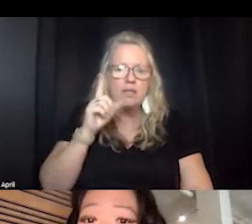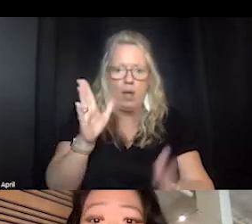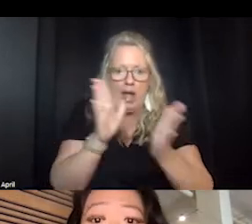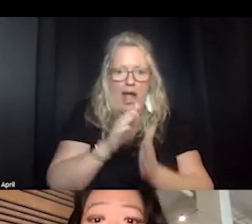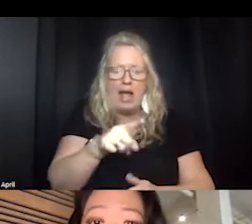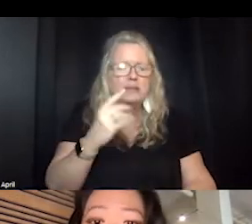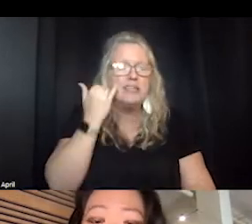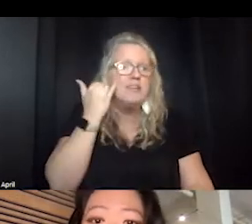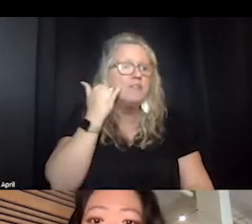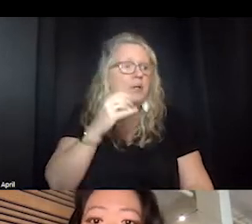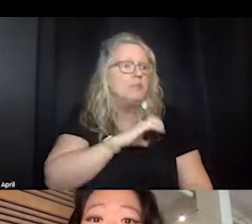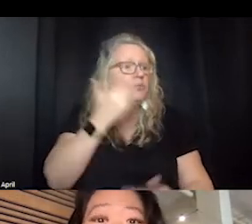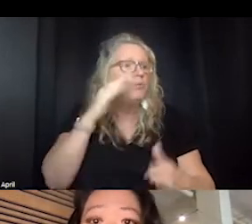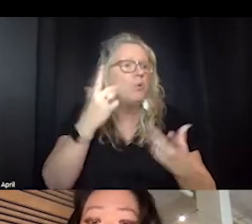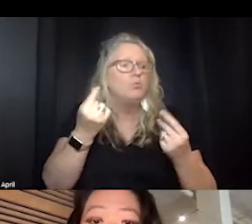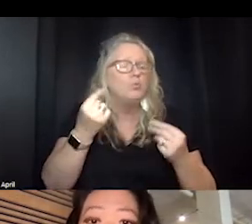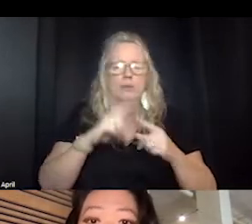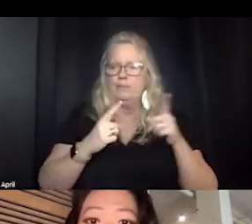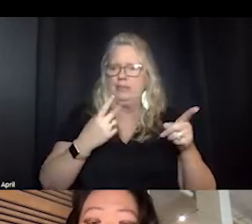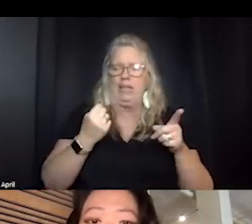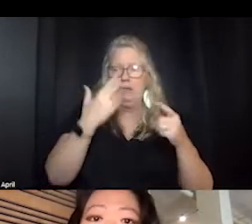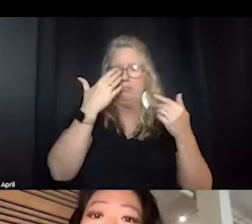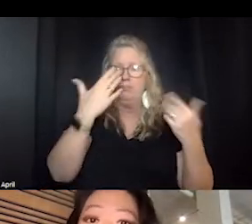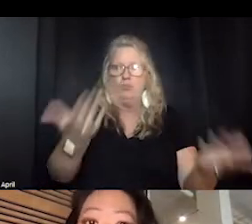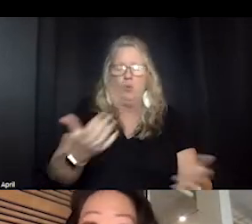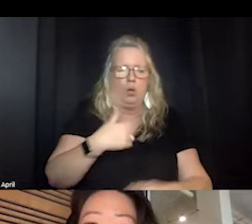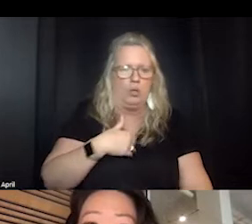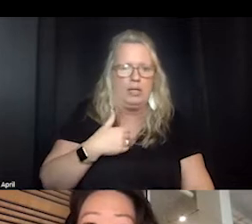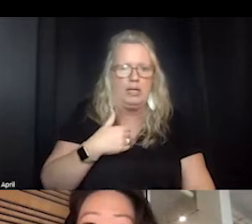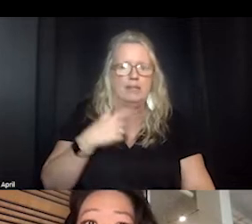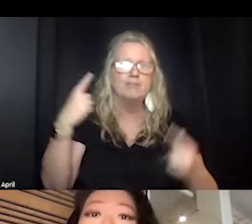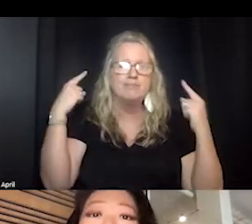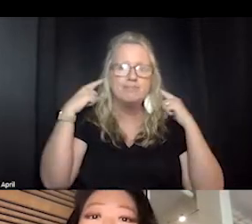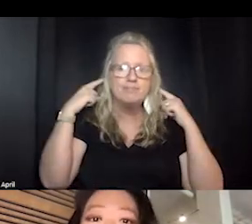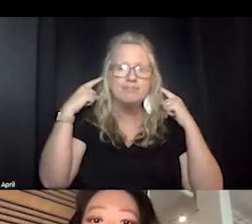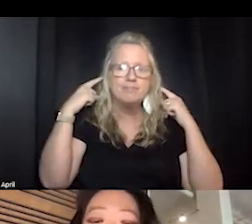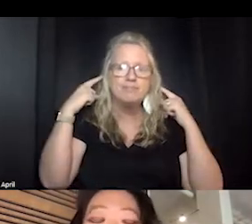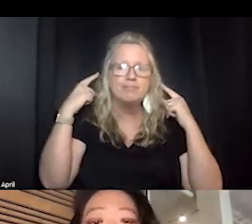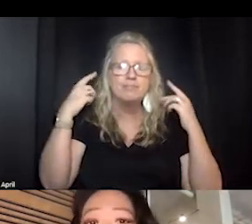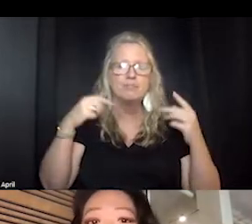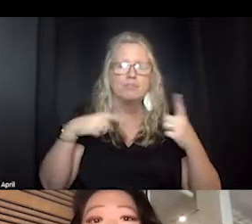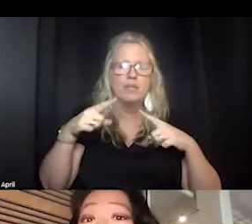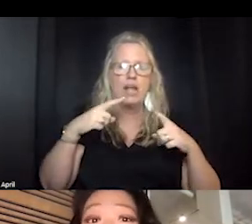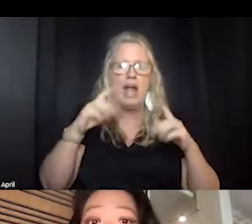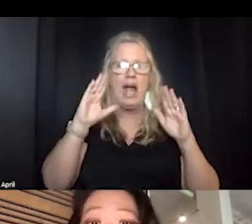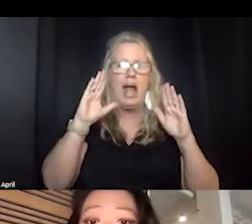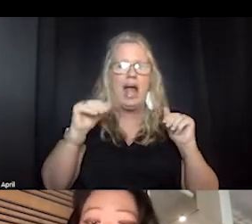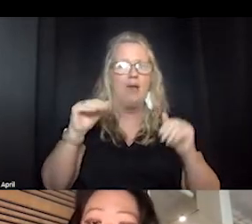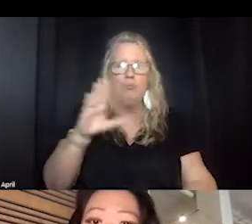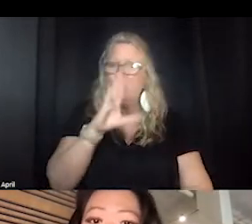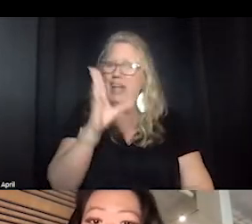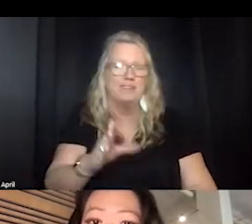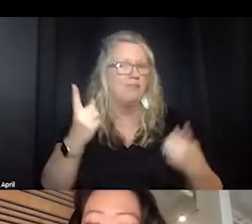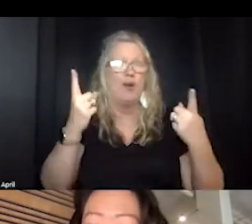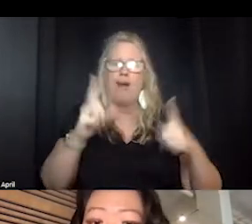didn't know you were deaf?" He didn't know. He pointed to his ears and signed, "I hope that never